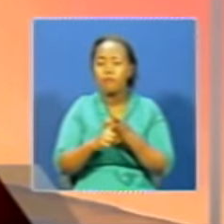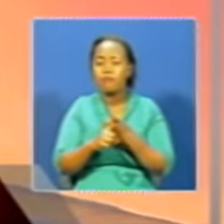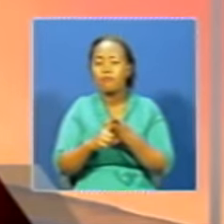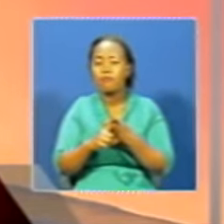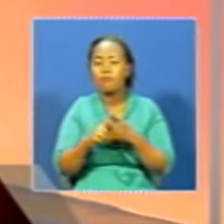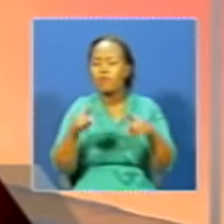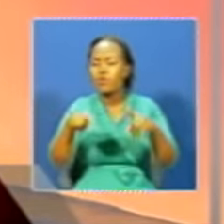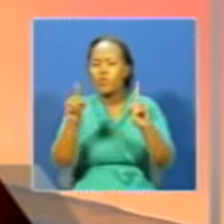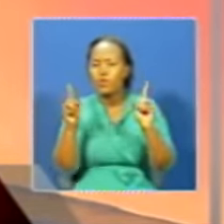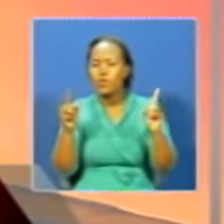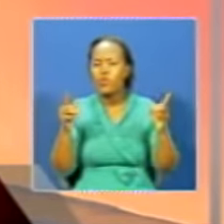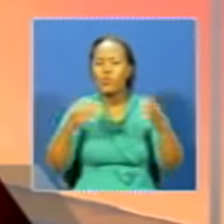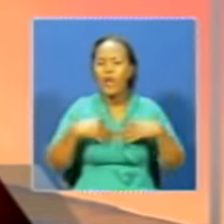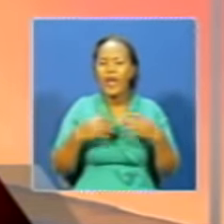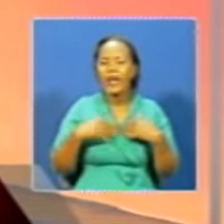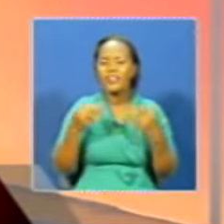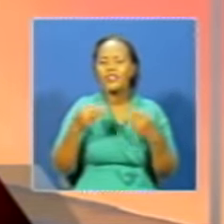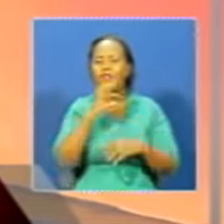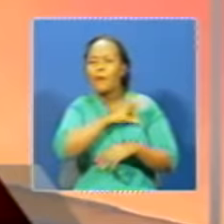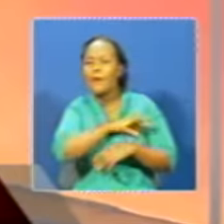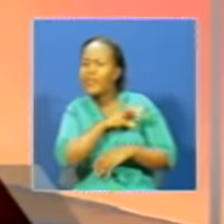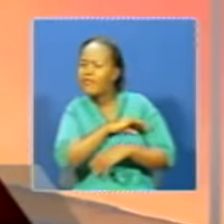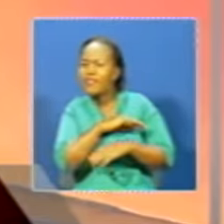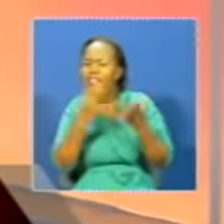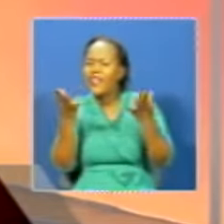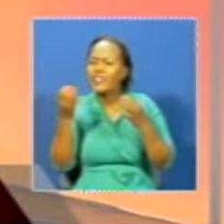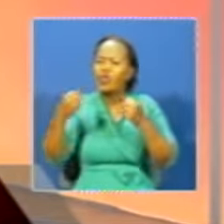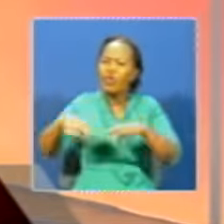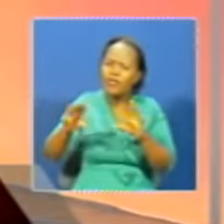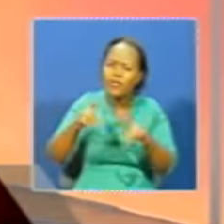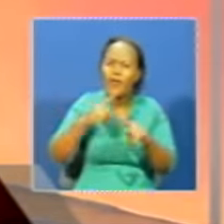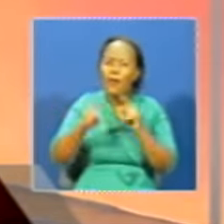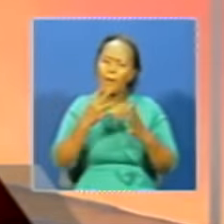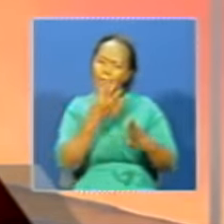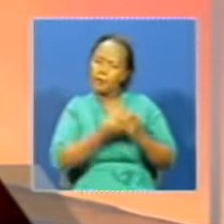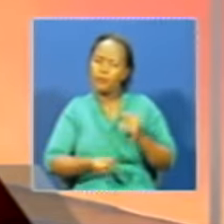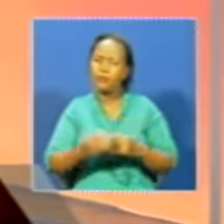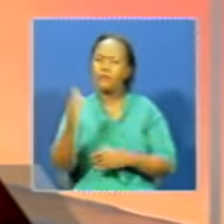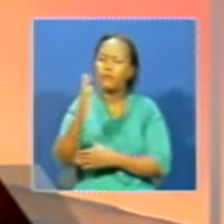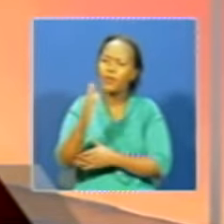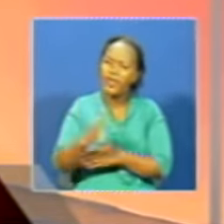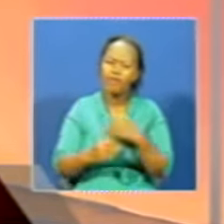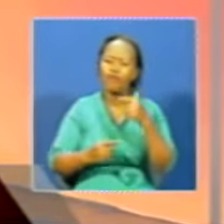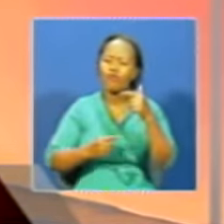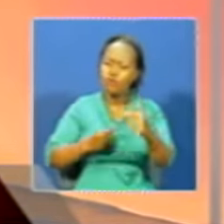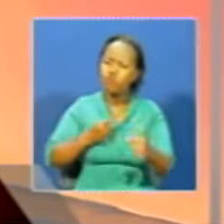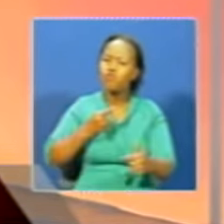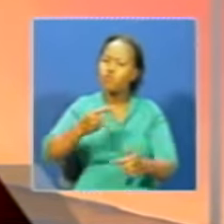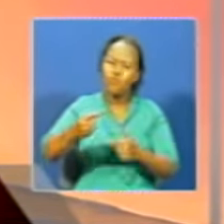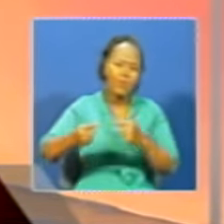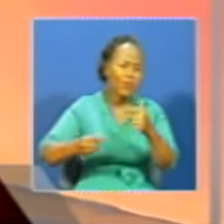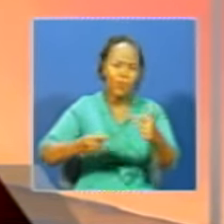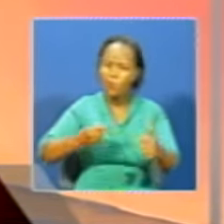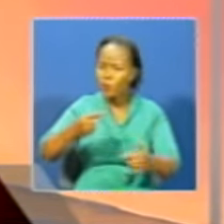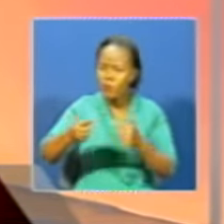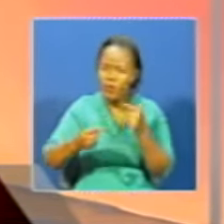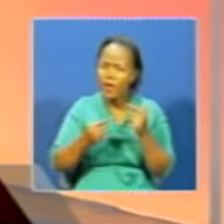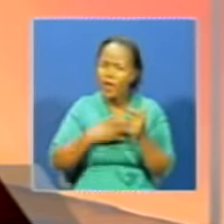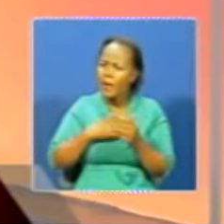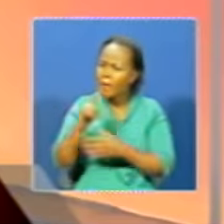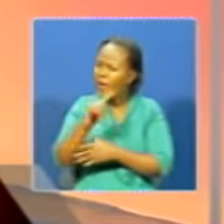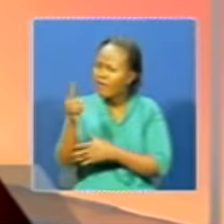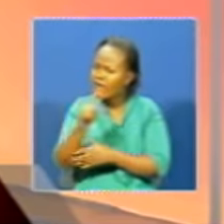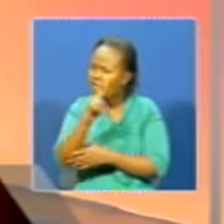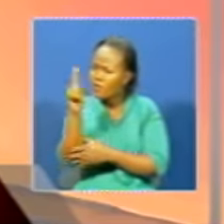some losses. But you keep going. You keep going on and on and on. And my first question is, what drives